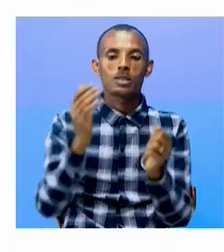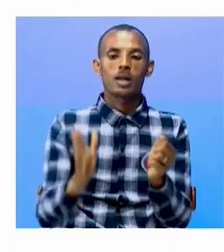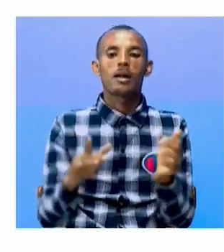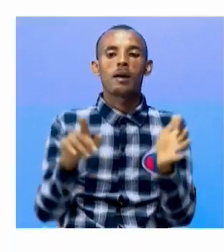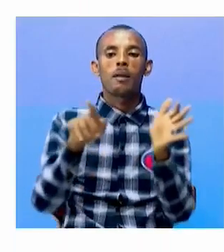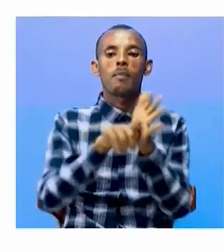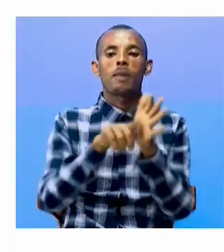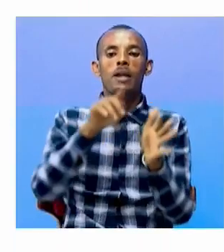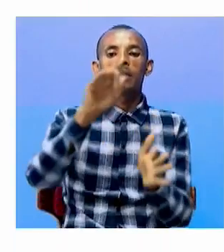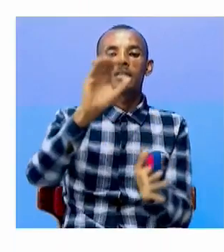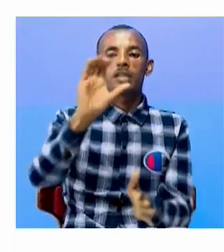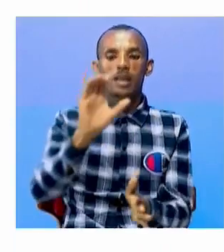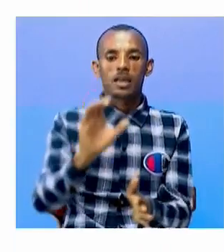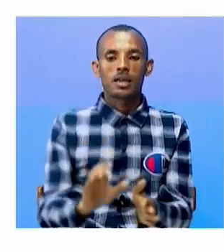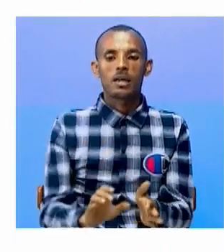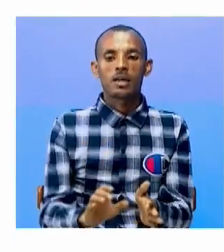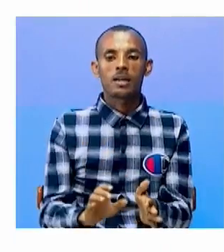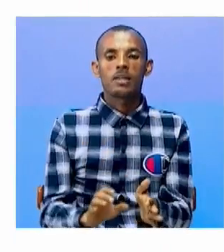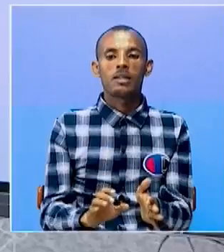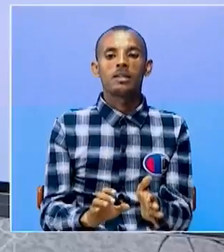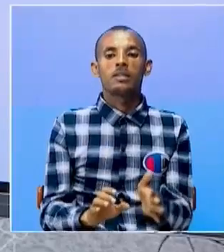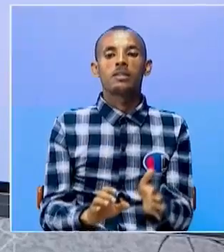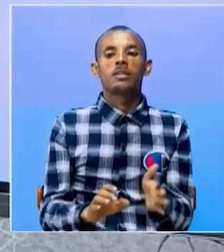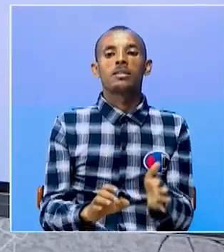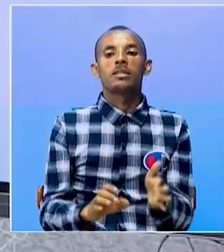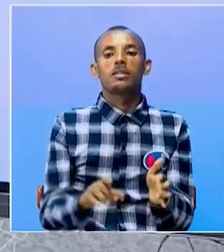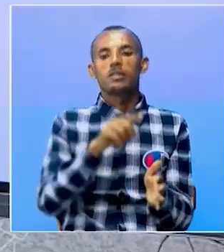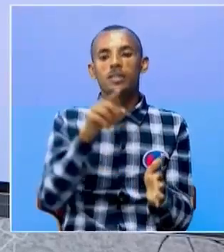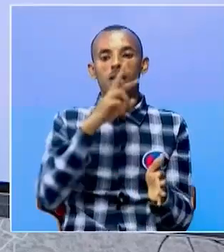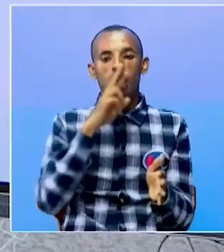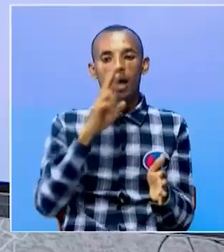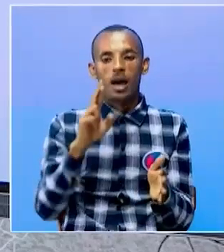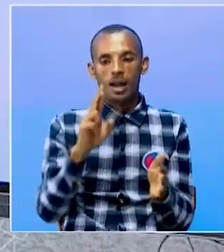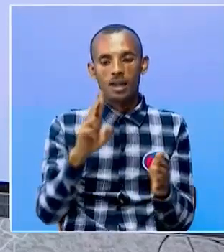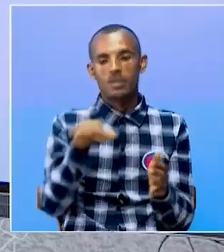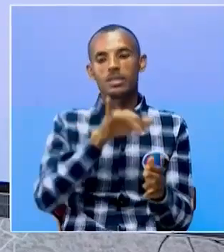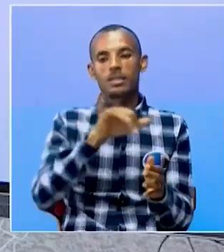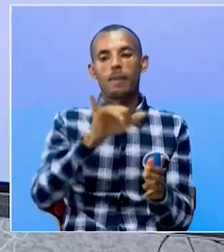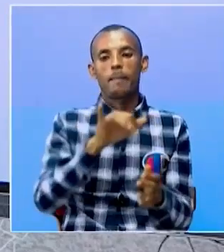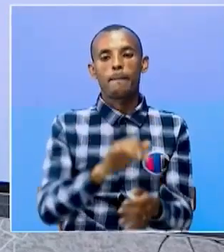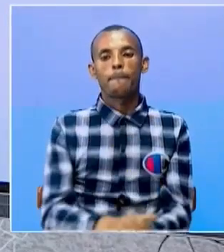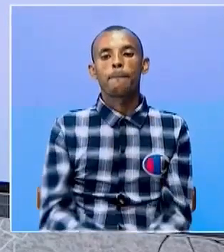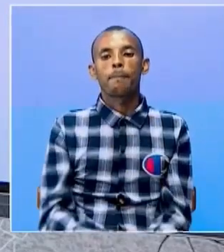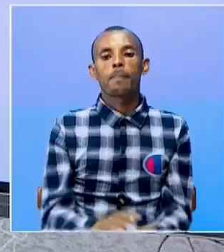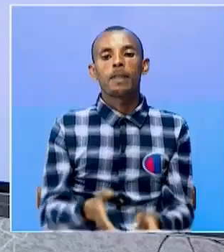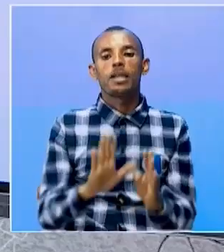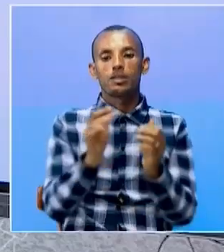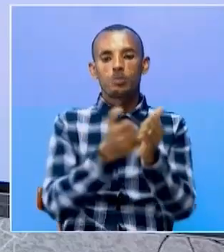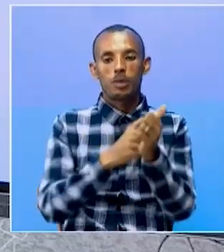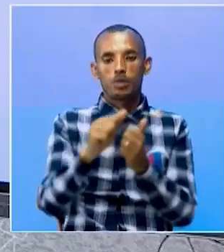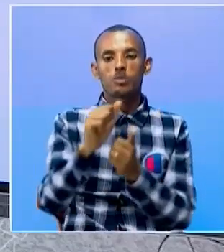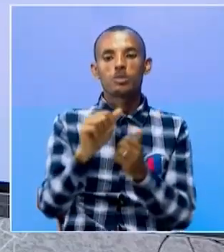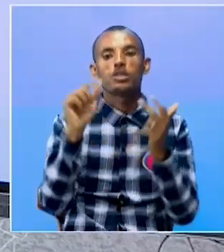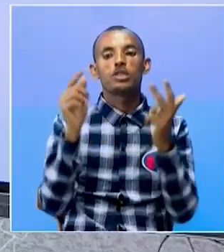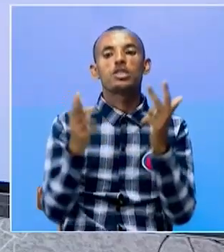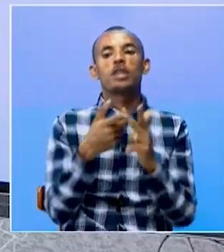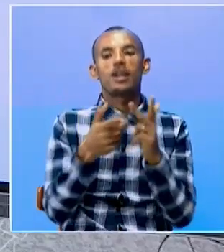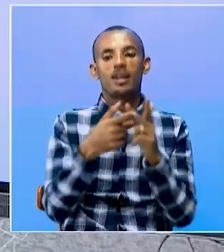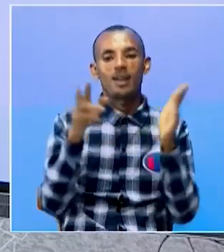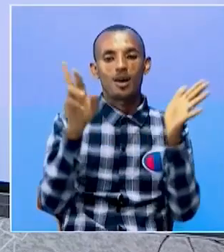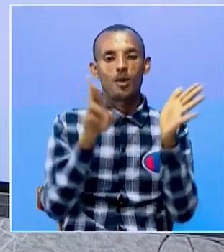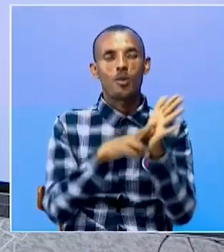C, B, they are the same, they are equal, will not be affected. Now let's proceed to the third rule.